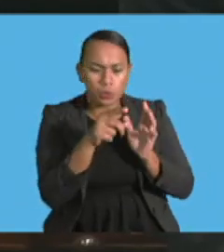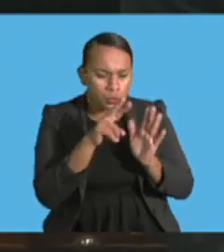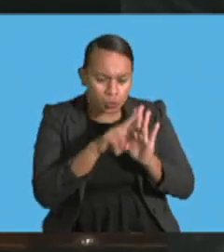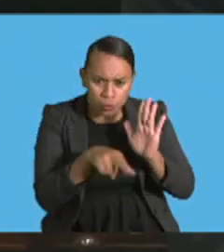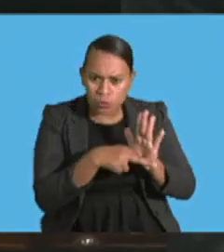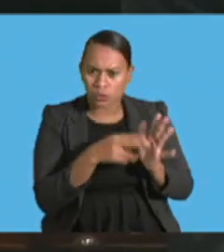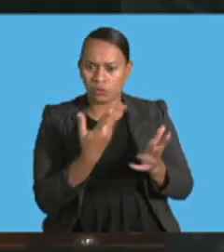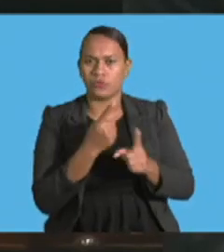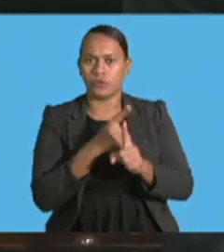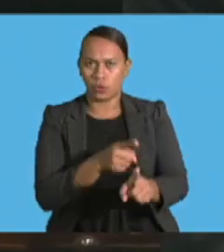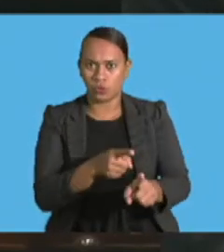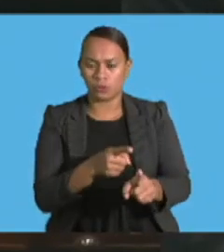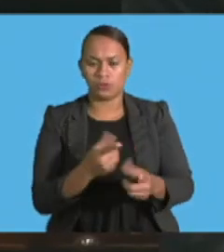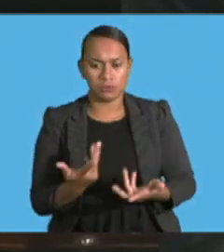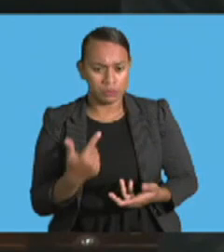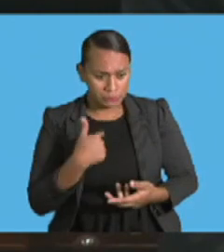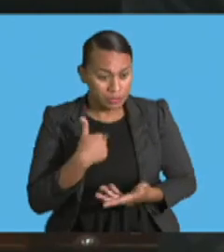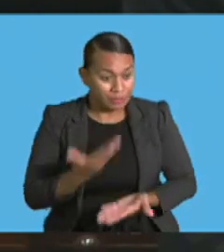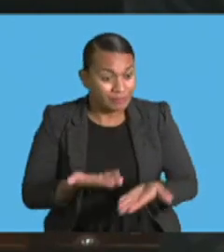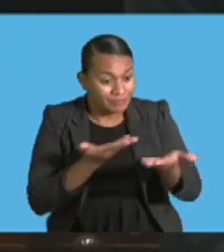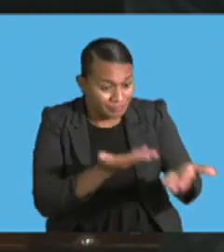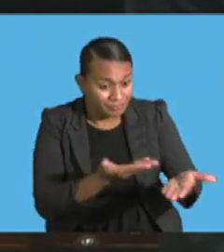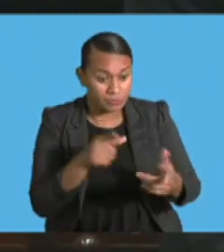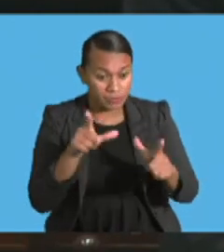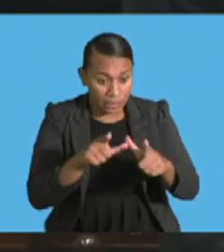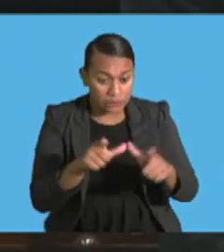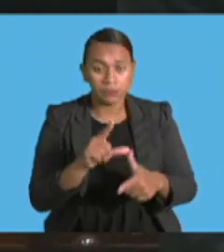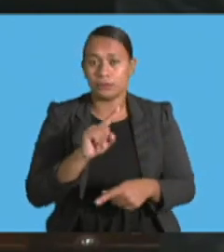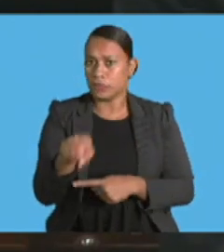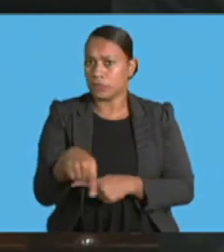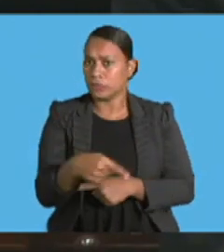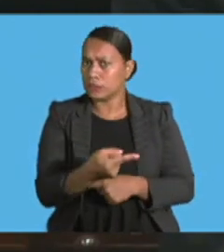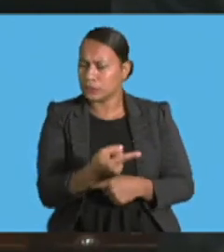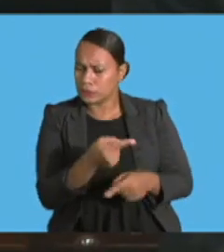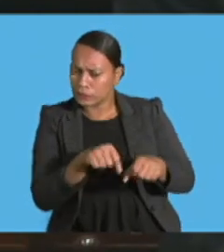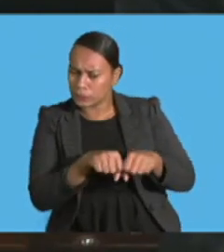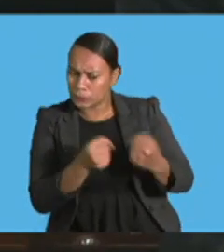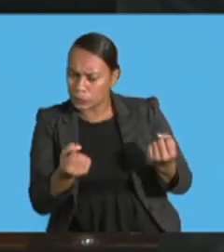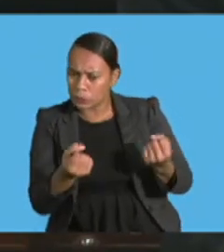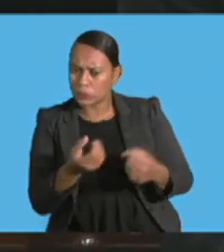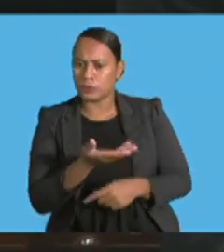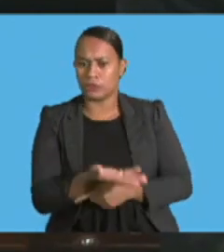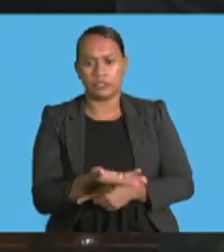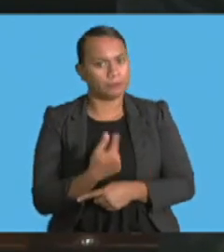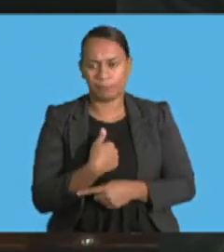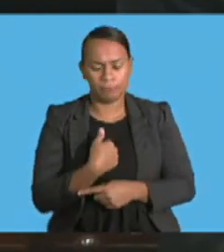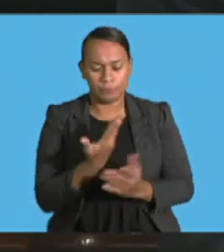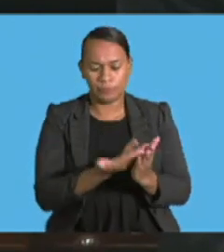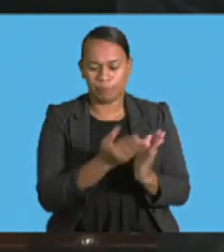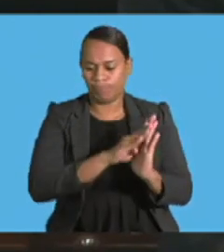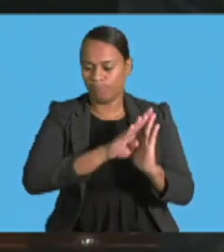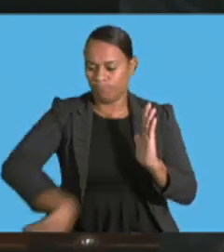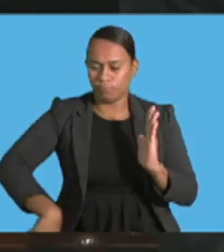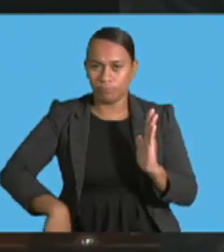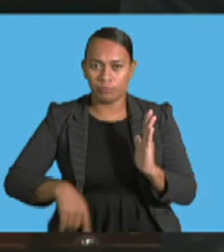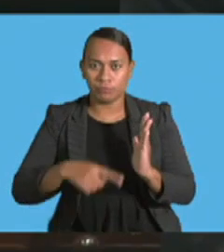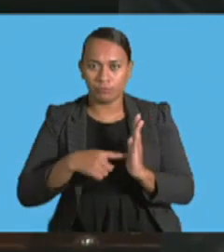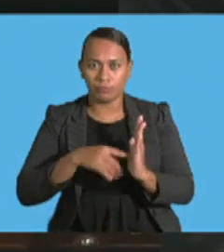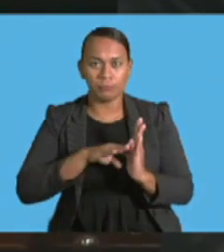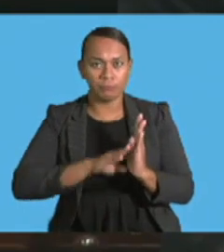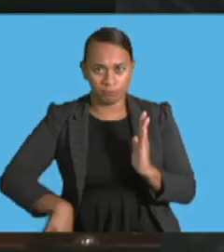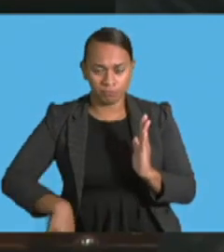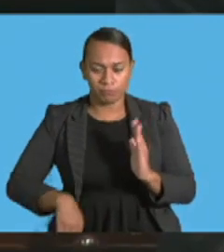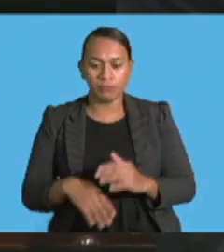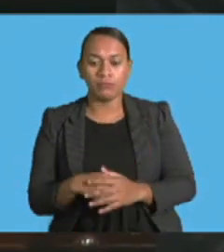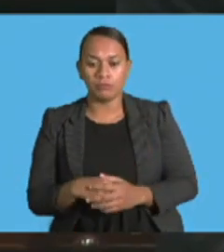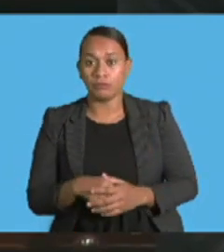certain proponents. Mr. Speaker, say, this is not an arbitrary process. This is not a